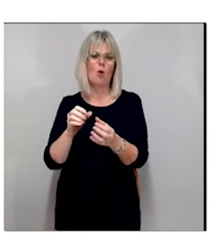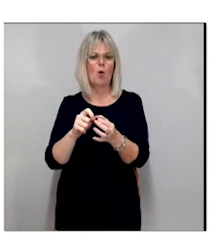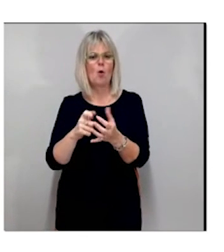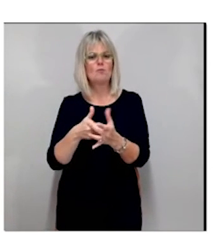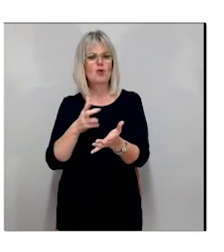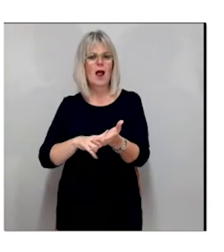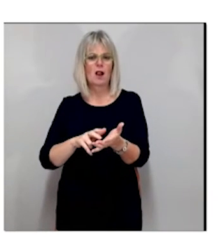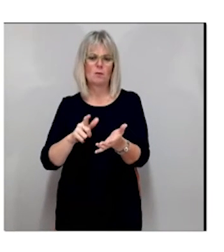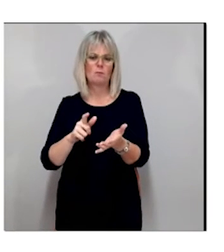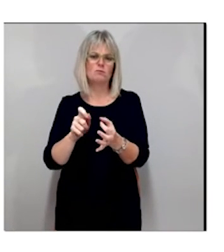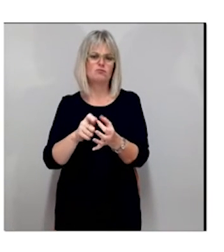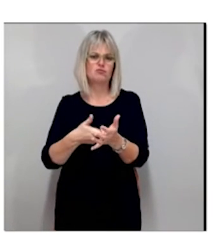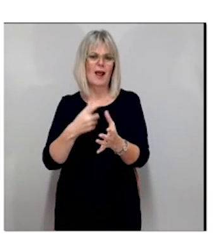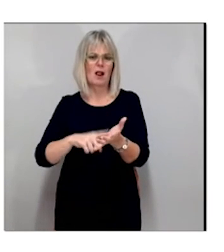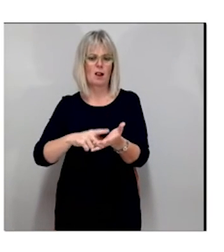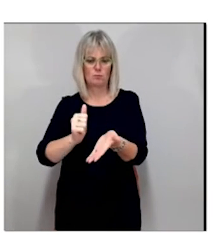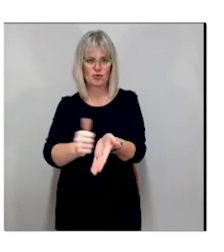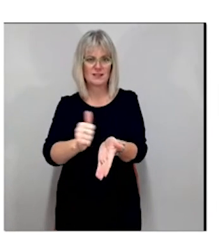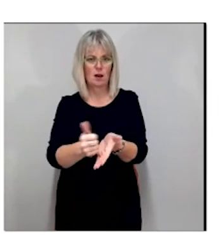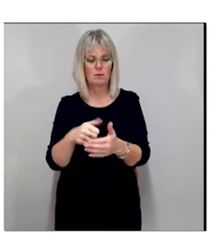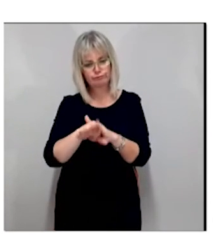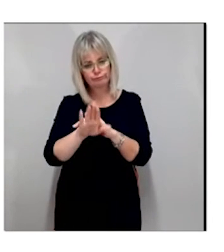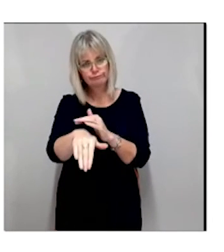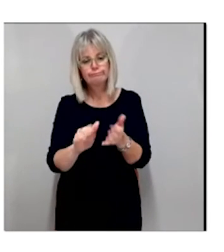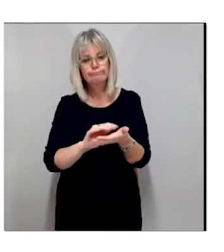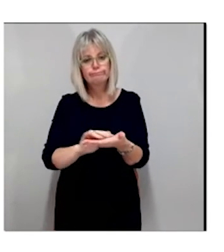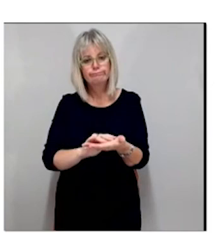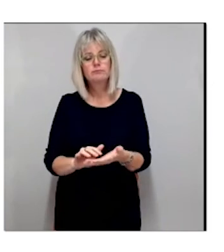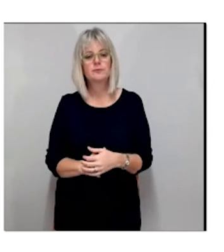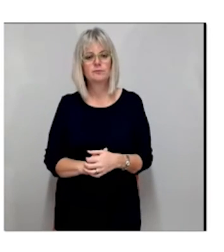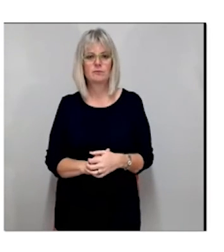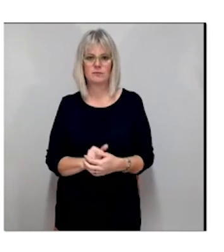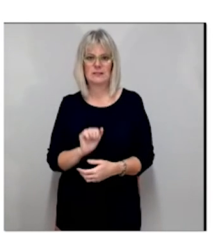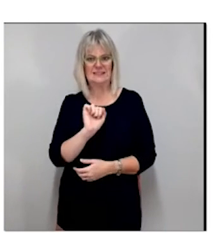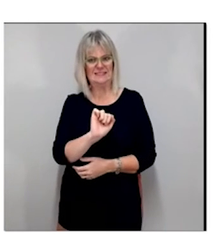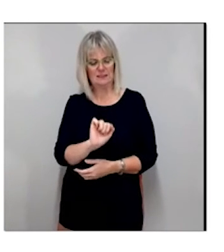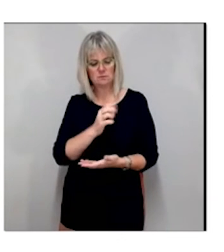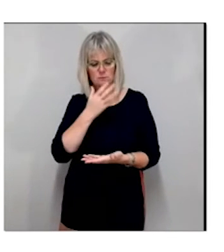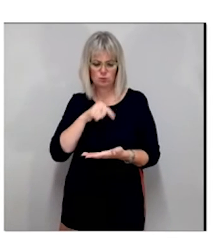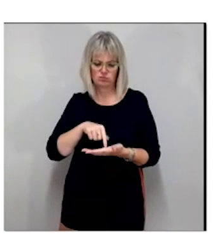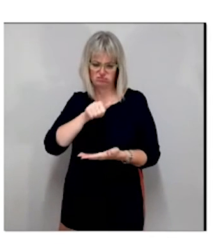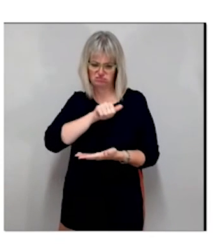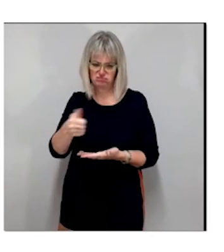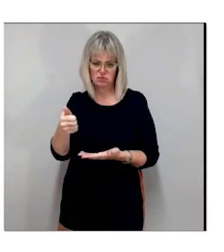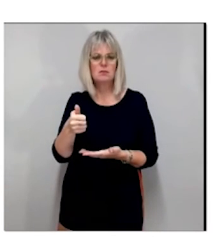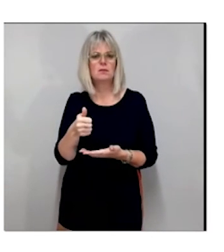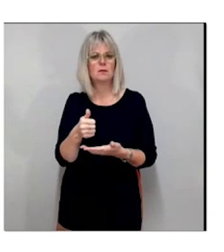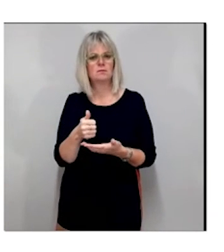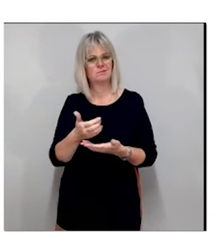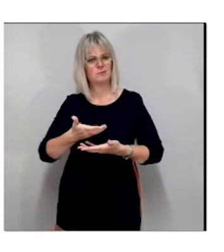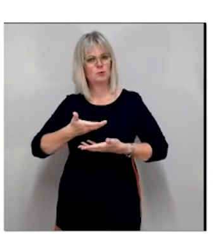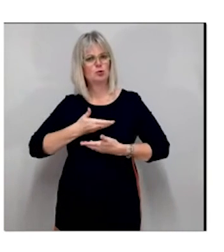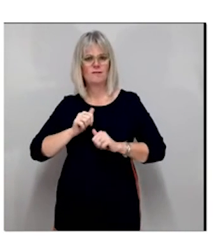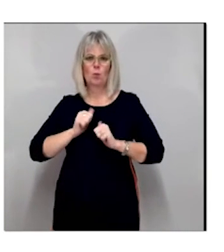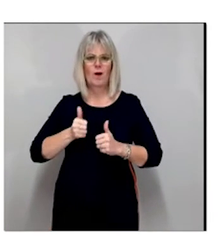or braille, the system I have come to know best, which has served me well for over 60 years.